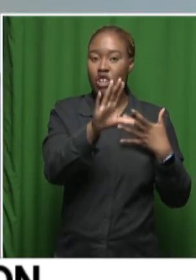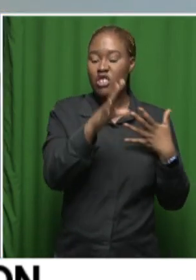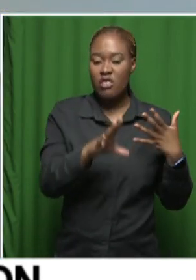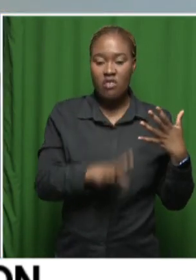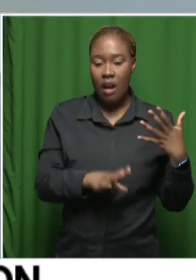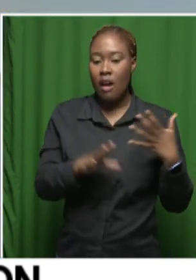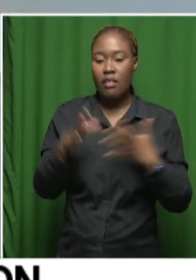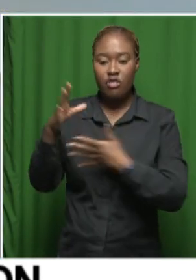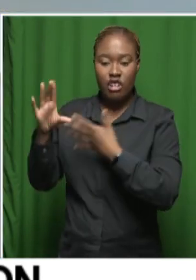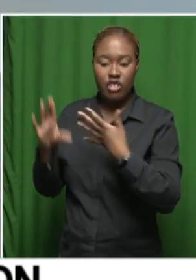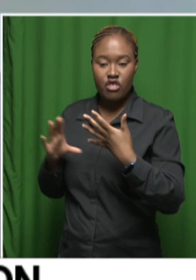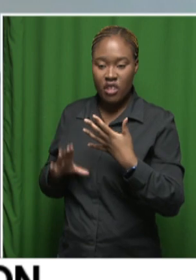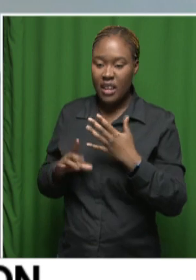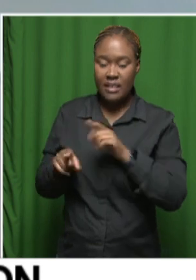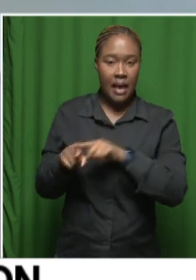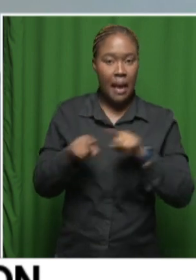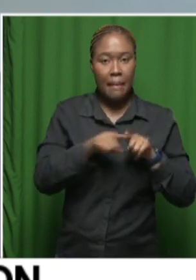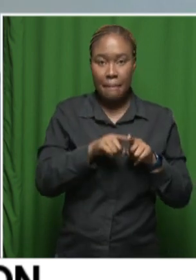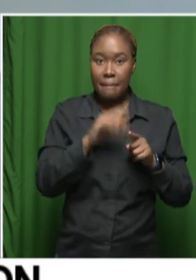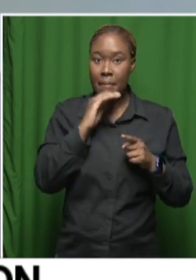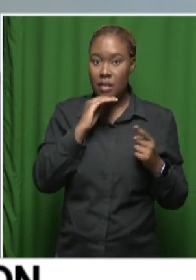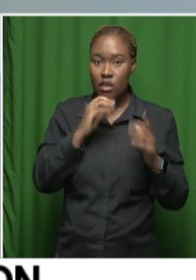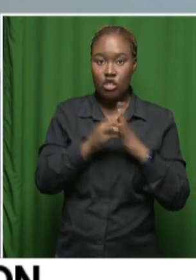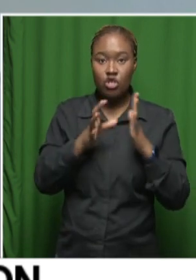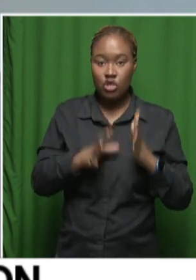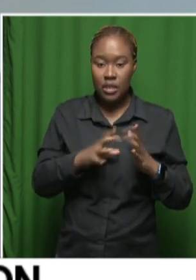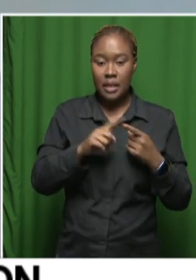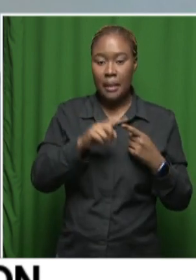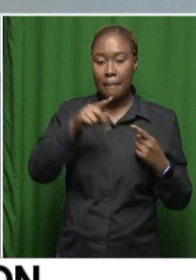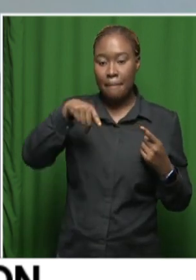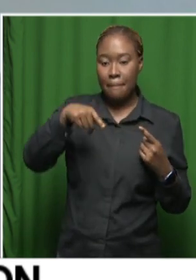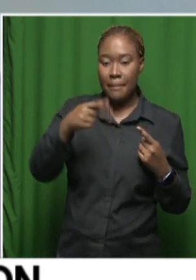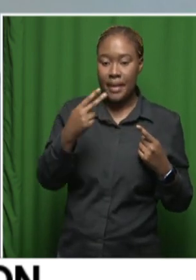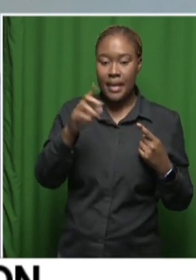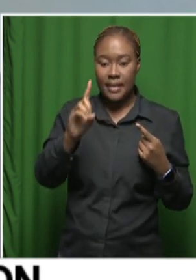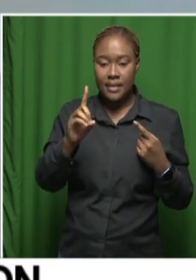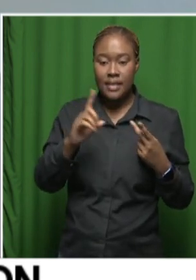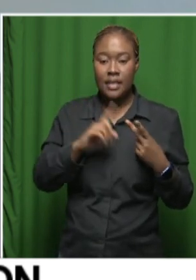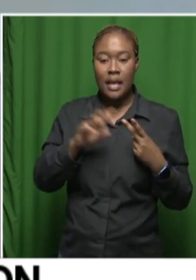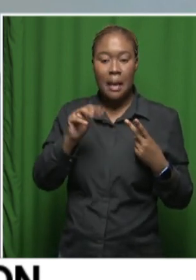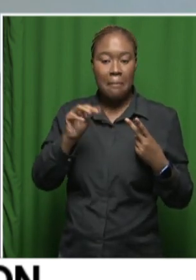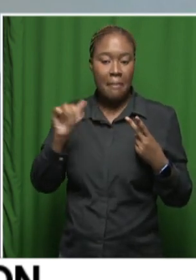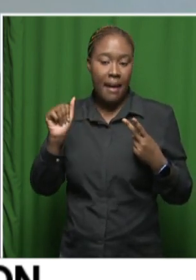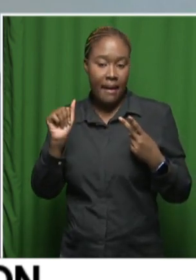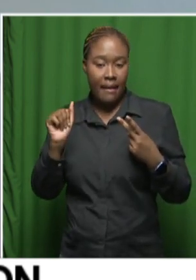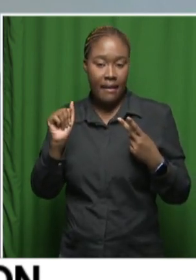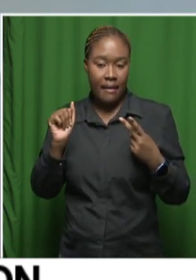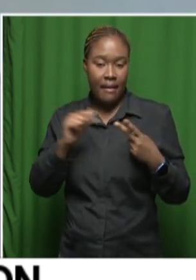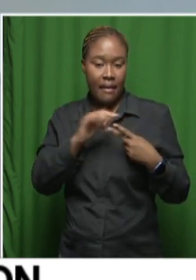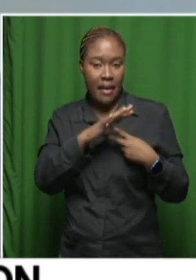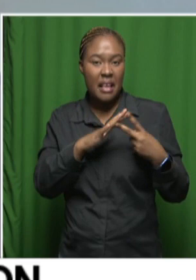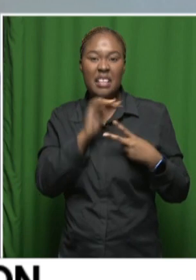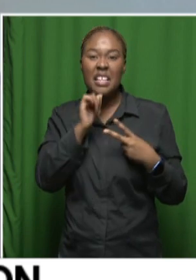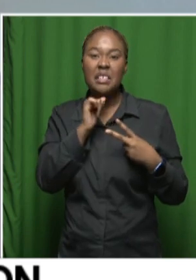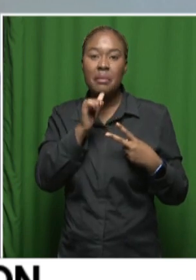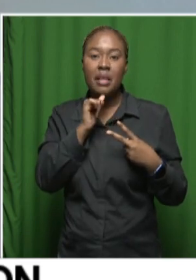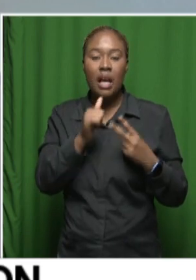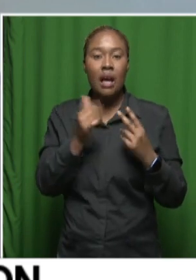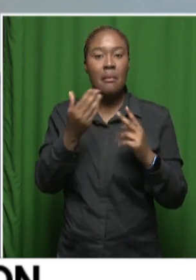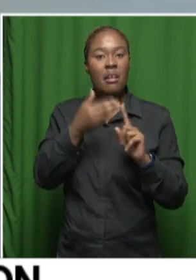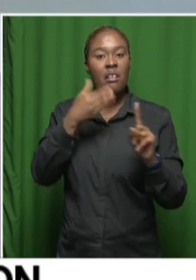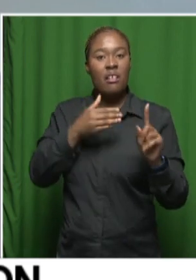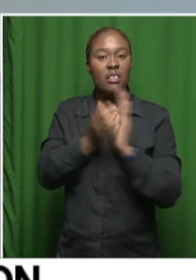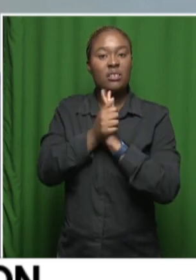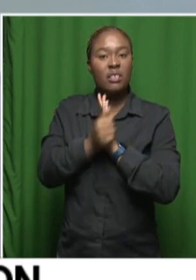students. We're looking for PhD and master students. We're not very particular about the type of, faculty or skill that they